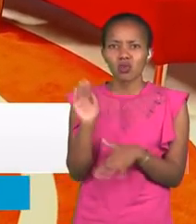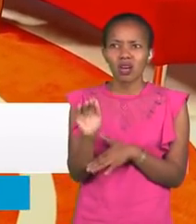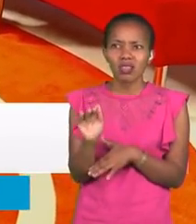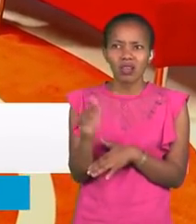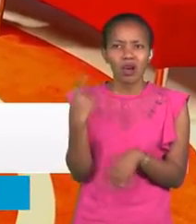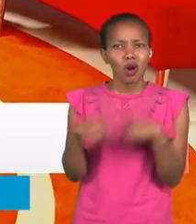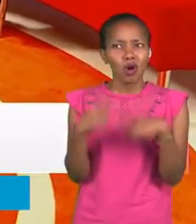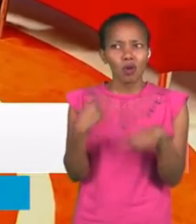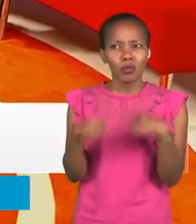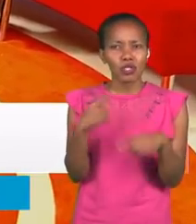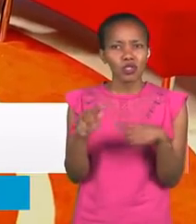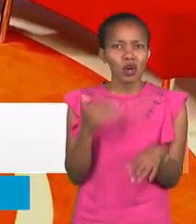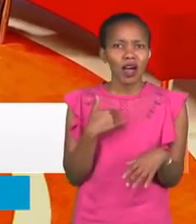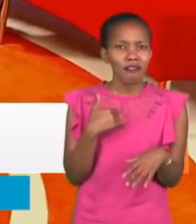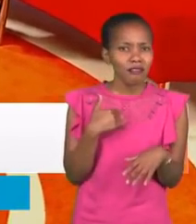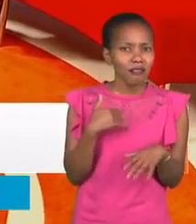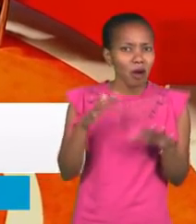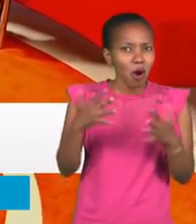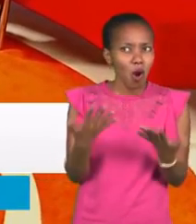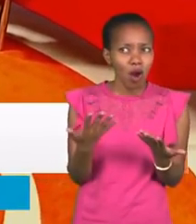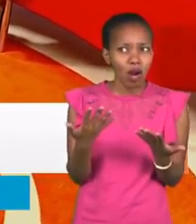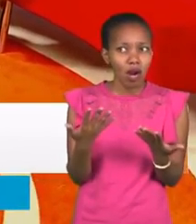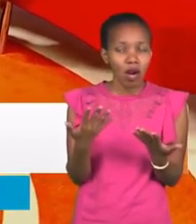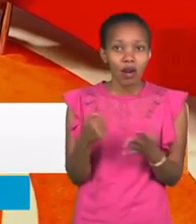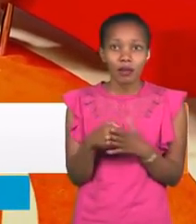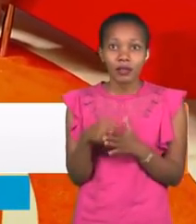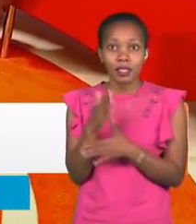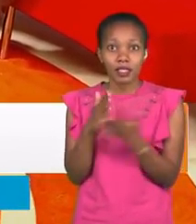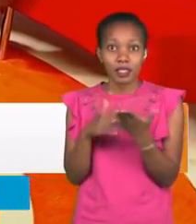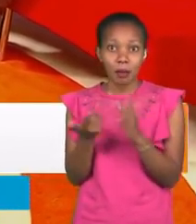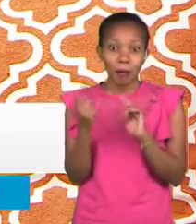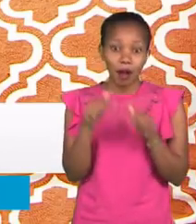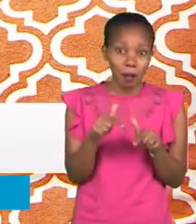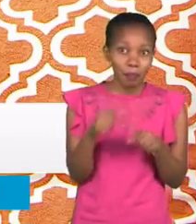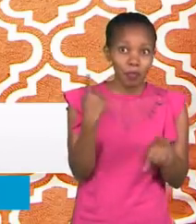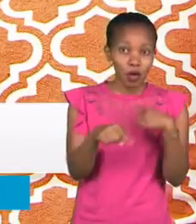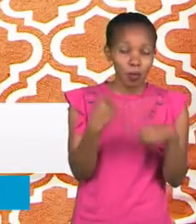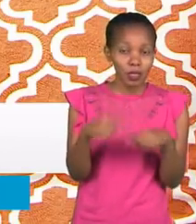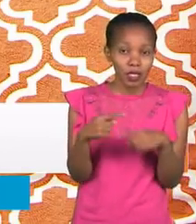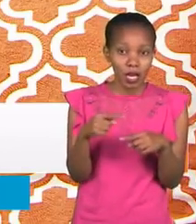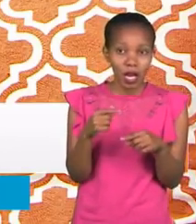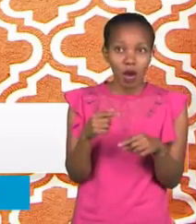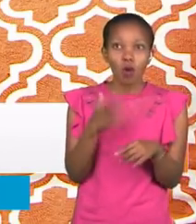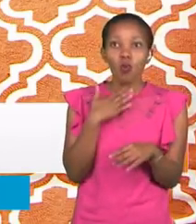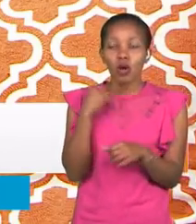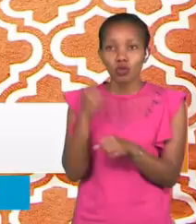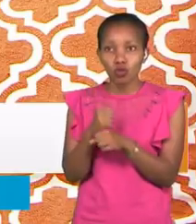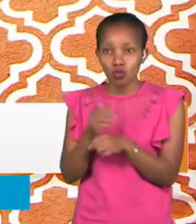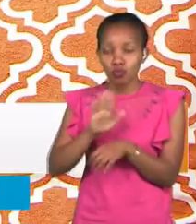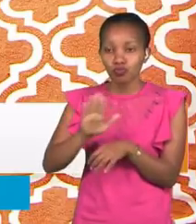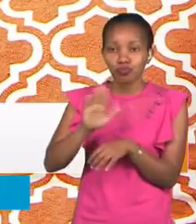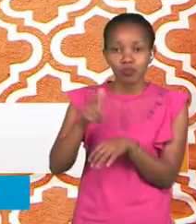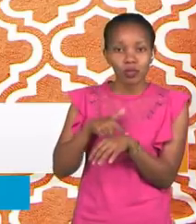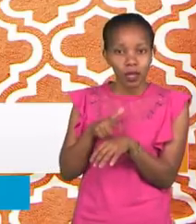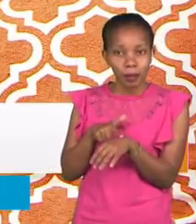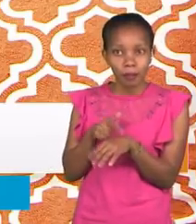you be having a Kipchoge around? Some come and they compete in okay. terms of okay. they want to do their own